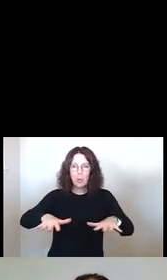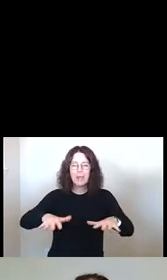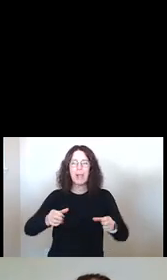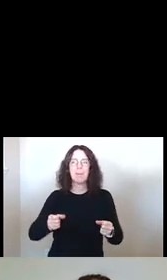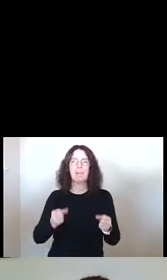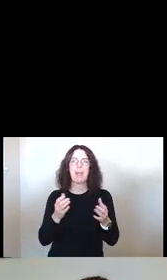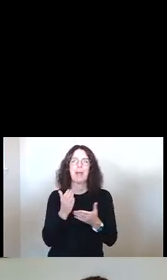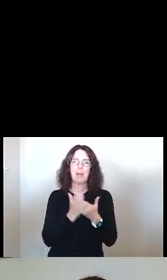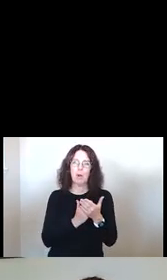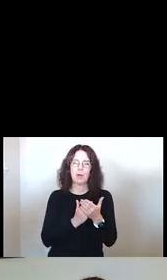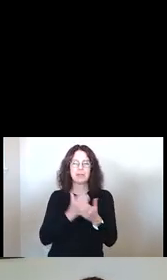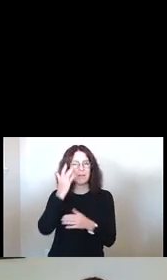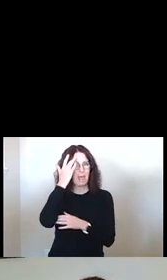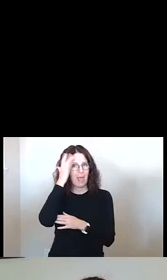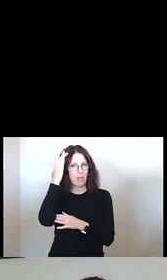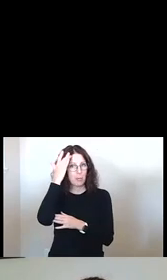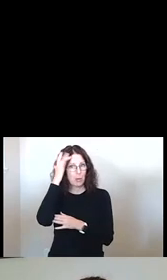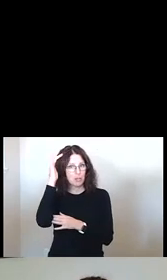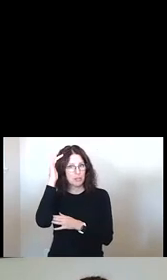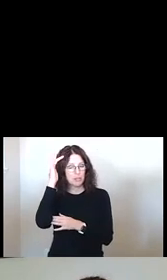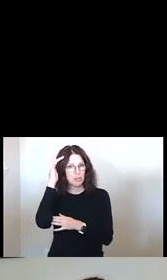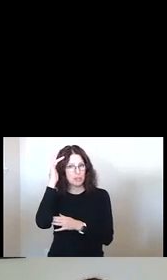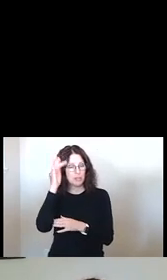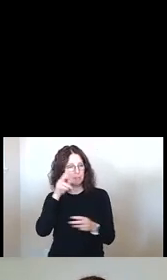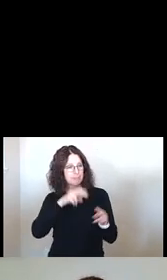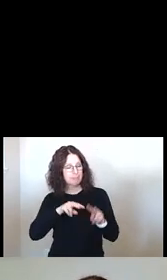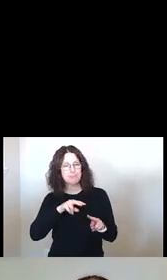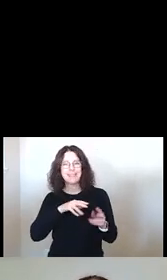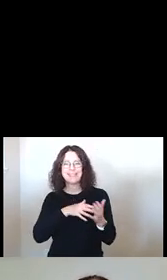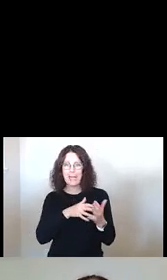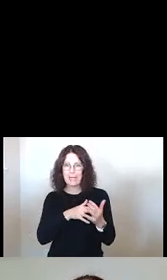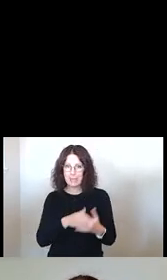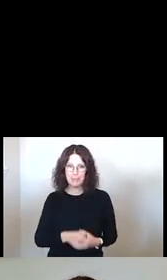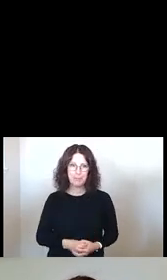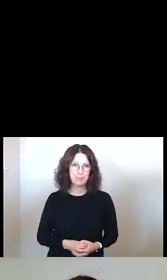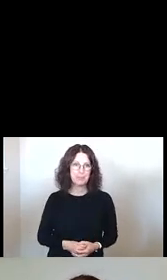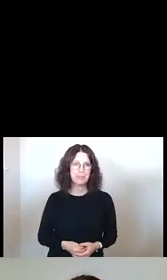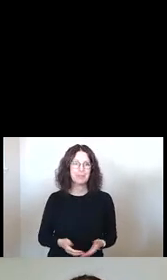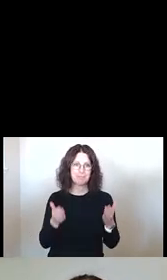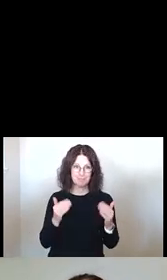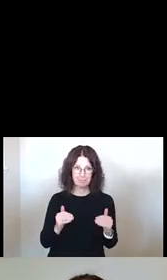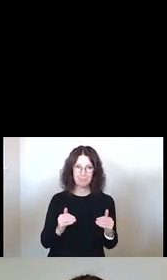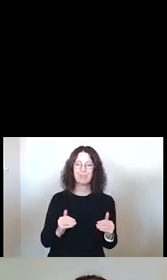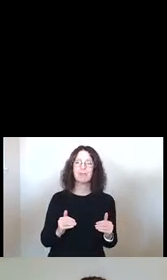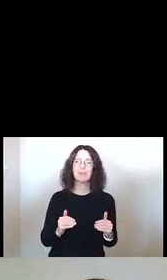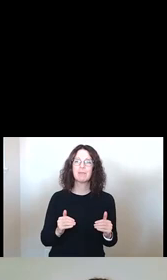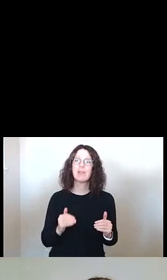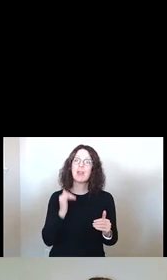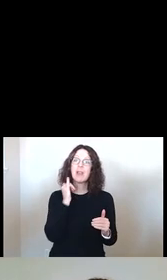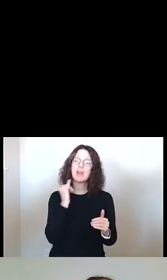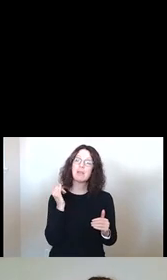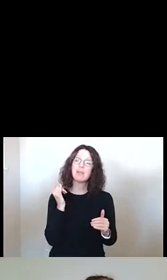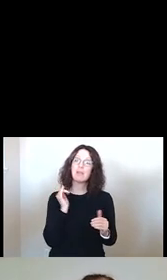study. They're ready for the next slide there. If you are coming to us in